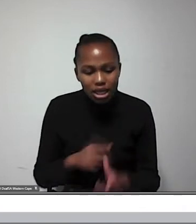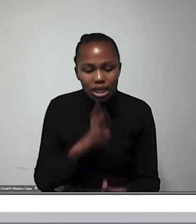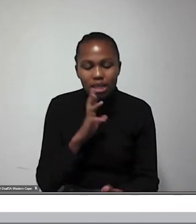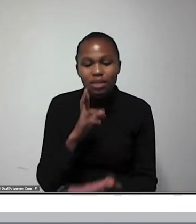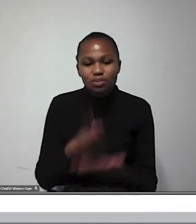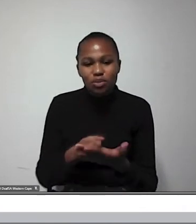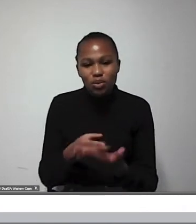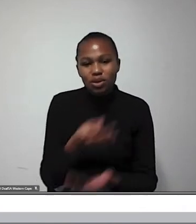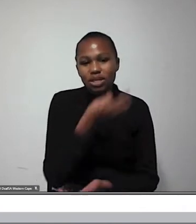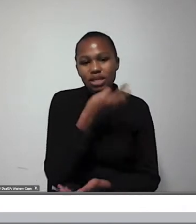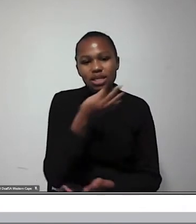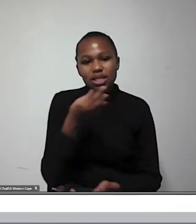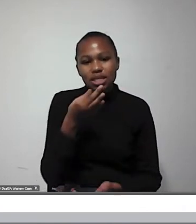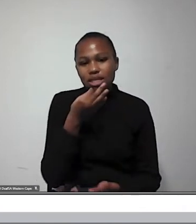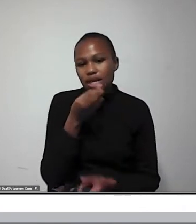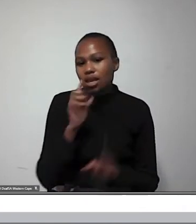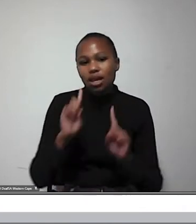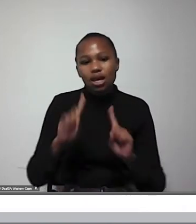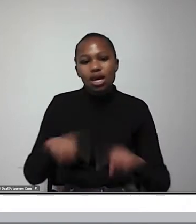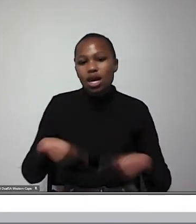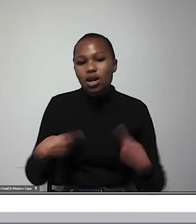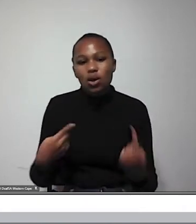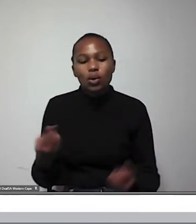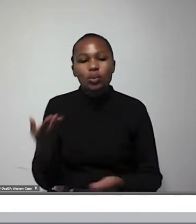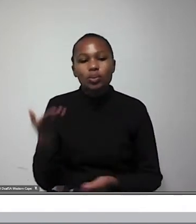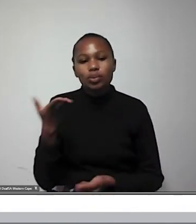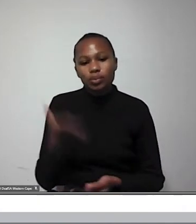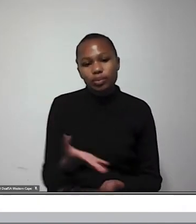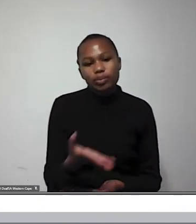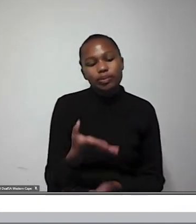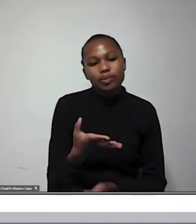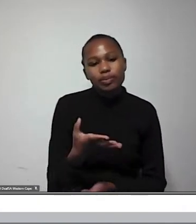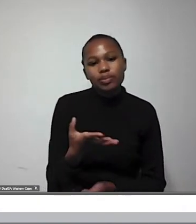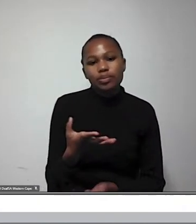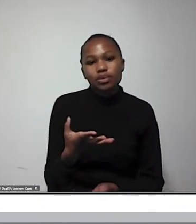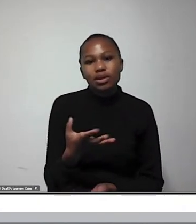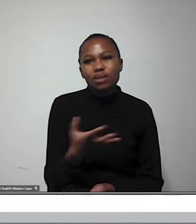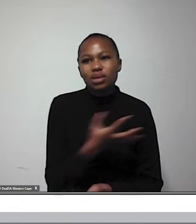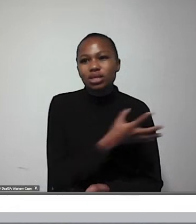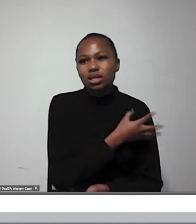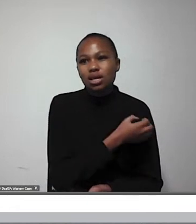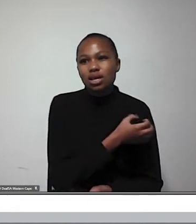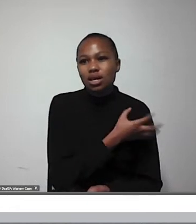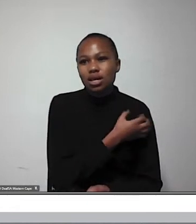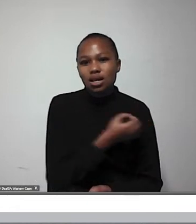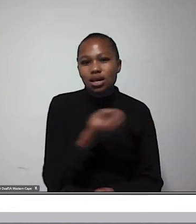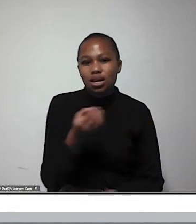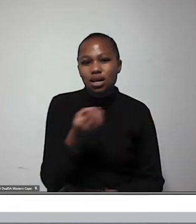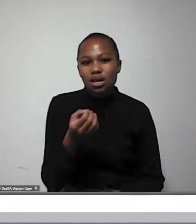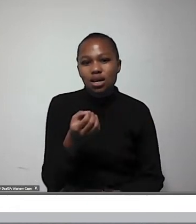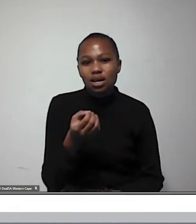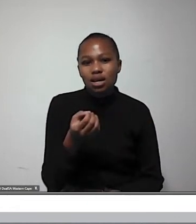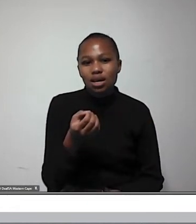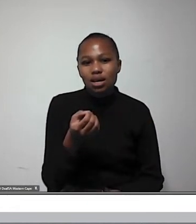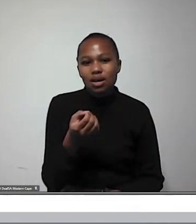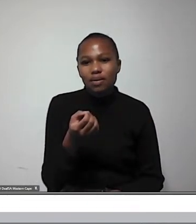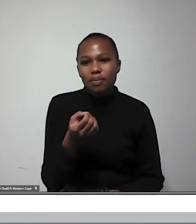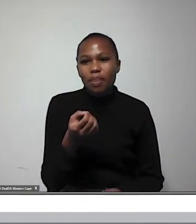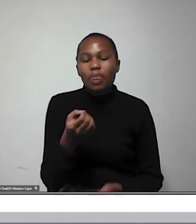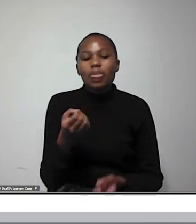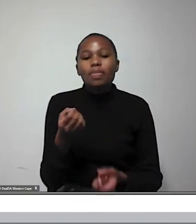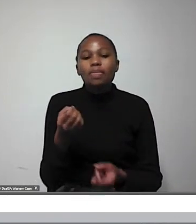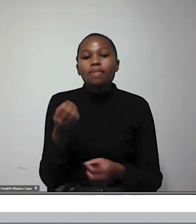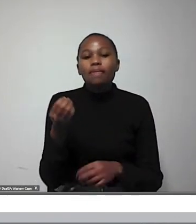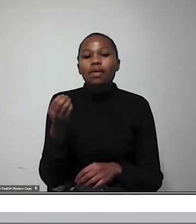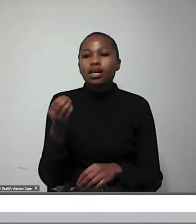they would not attend. And it was the minister's indication that with issues of such a national